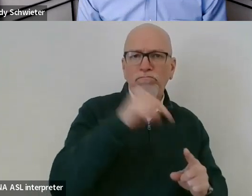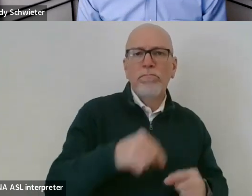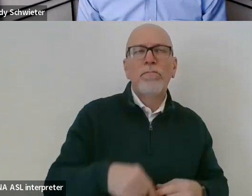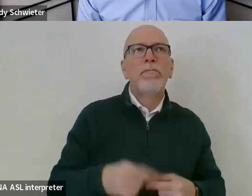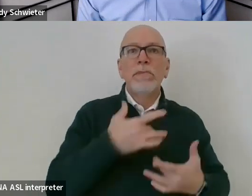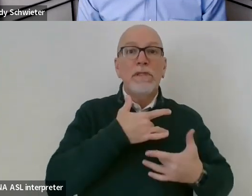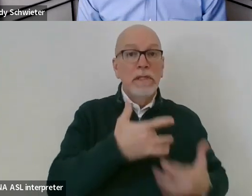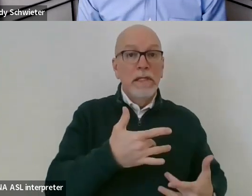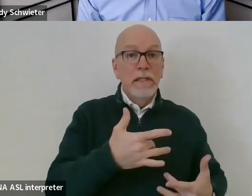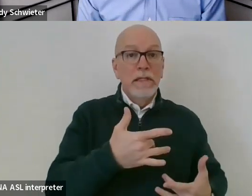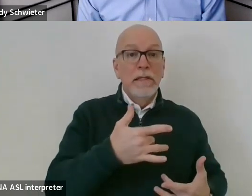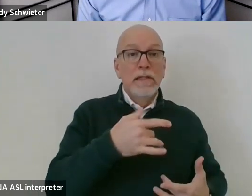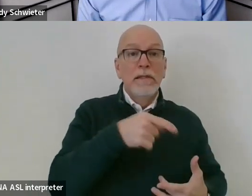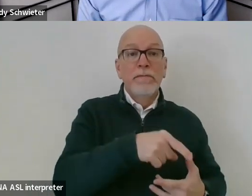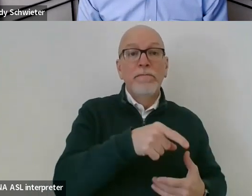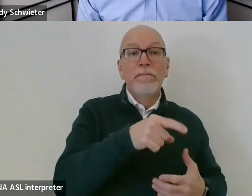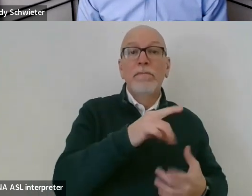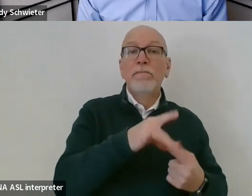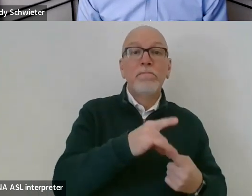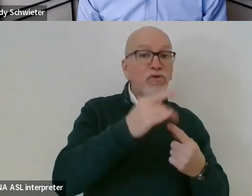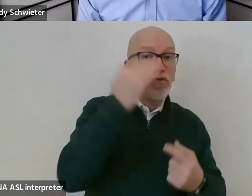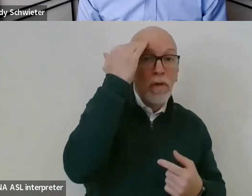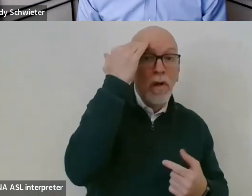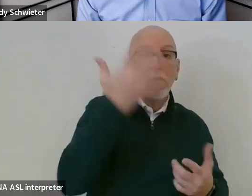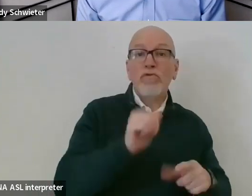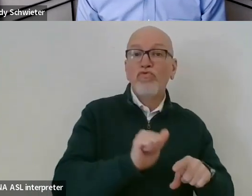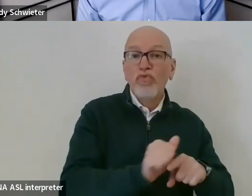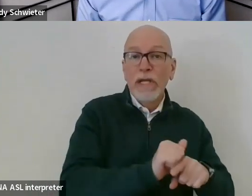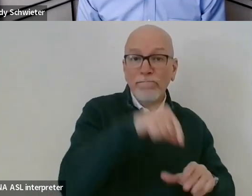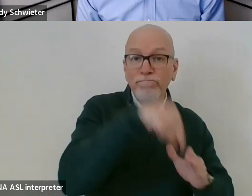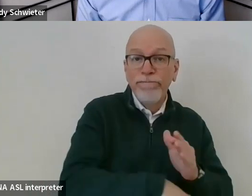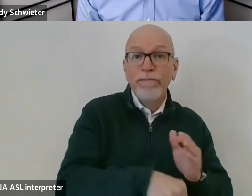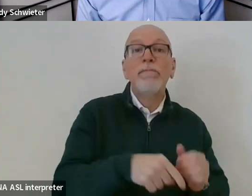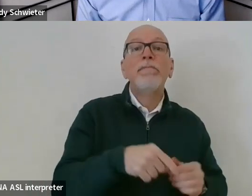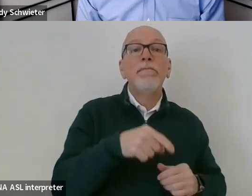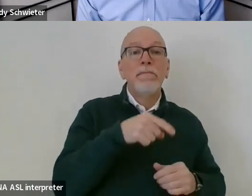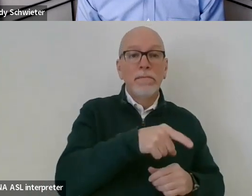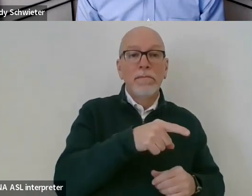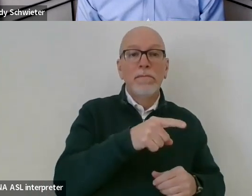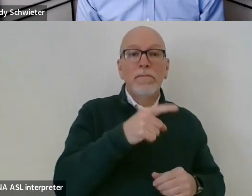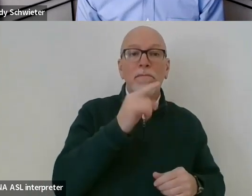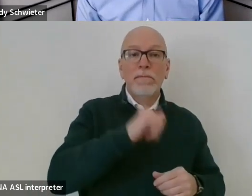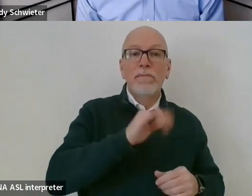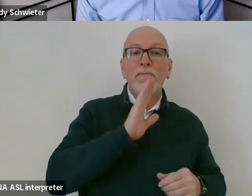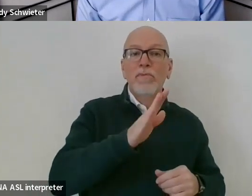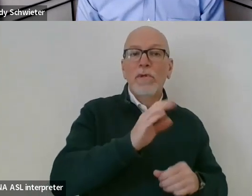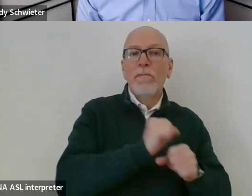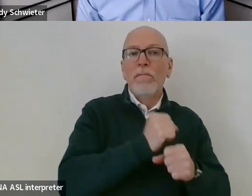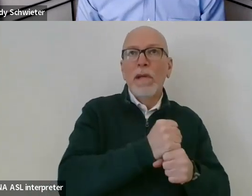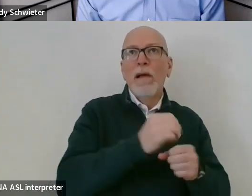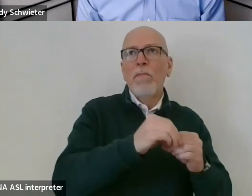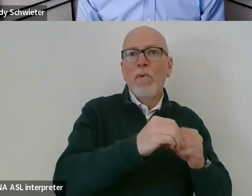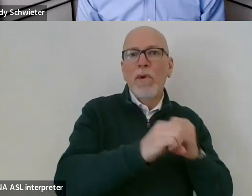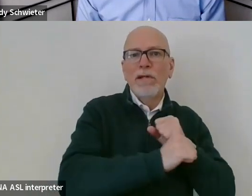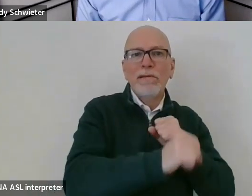usually this special knowledge and extensive training is usually best attained through an extensive approved